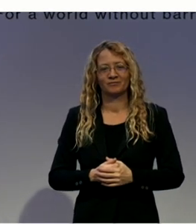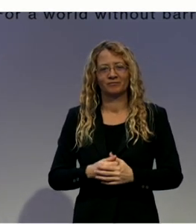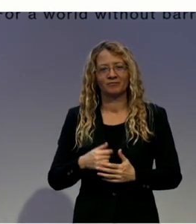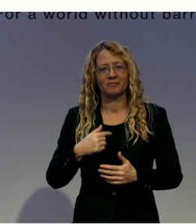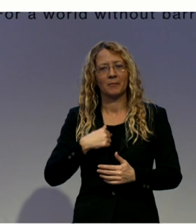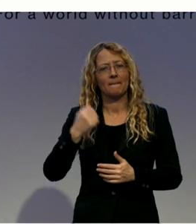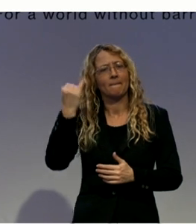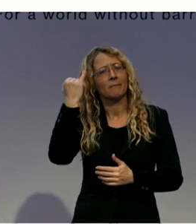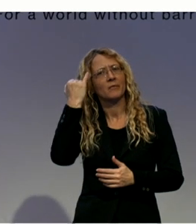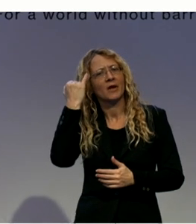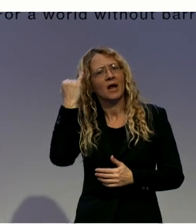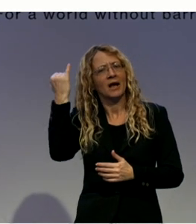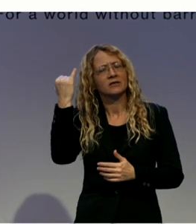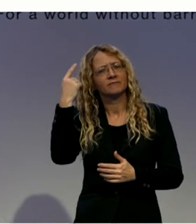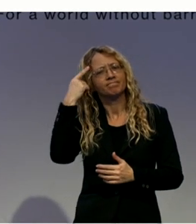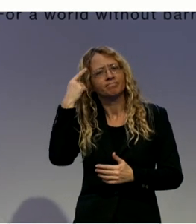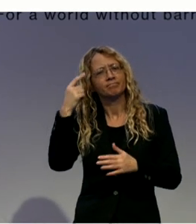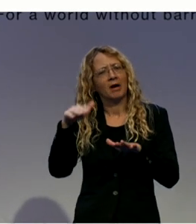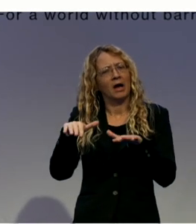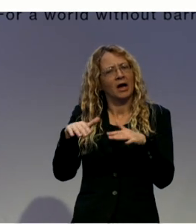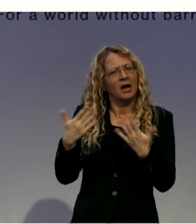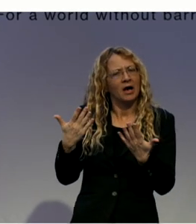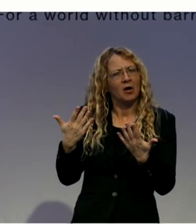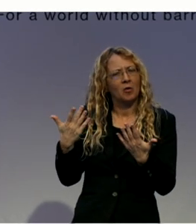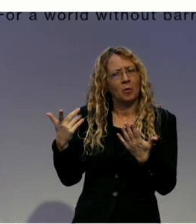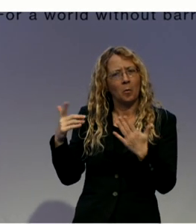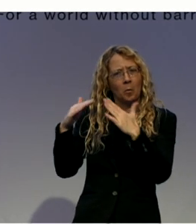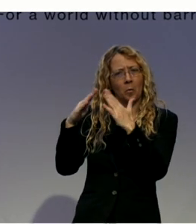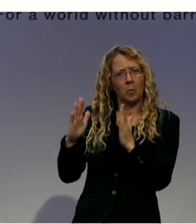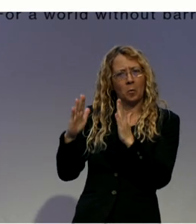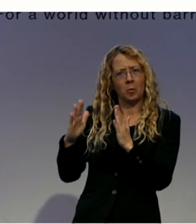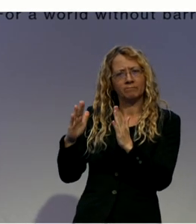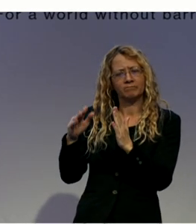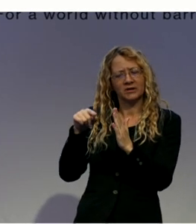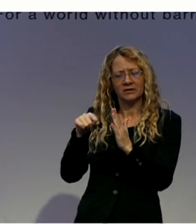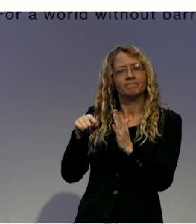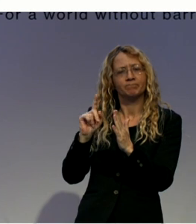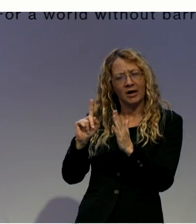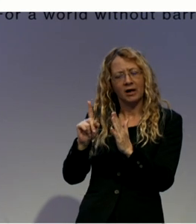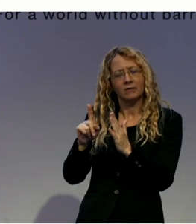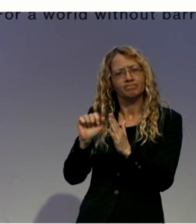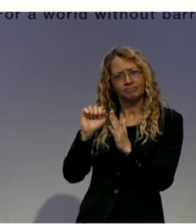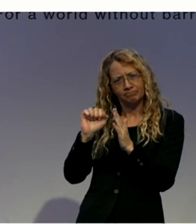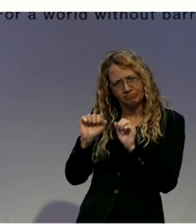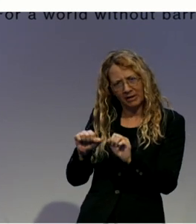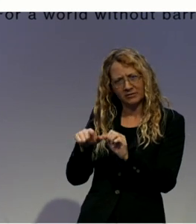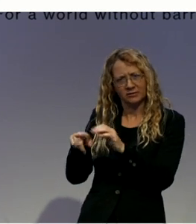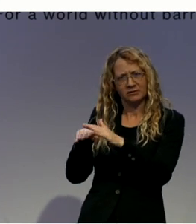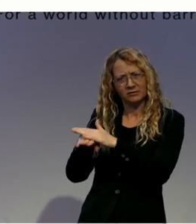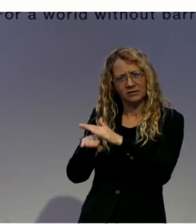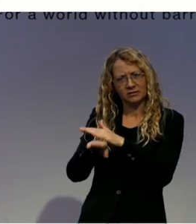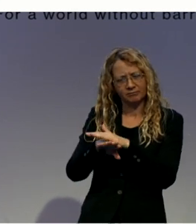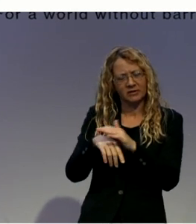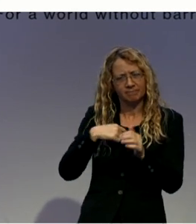introduce alteration to make sure that the place is accessible. So we developed a system, a program directed toward this